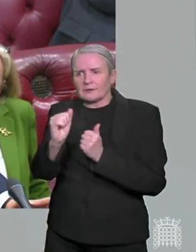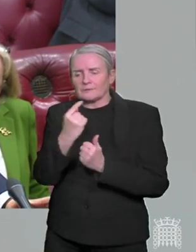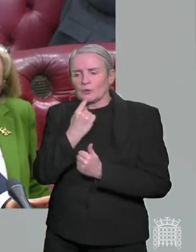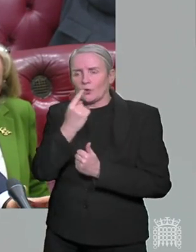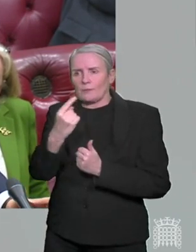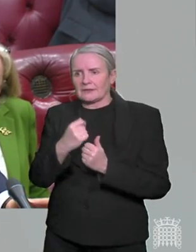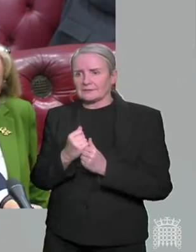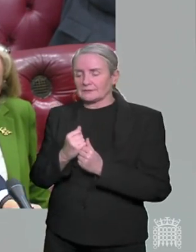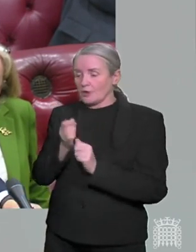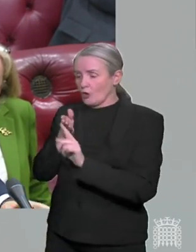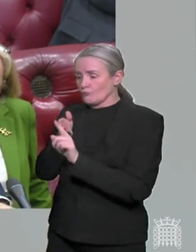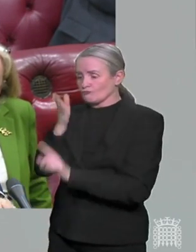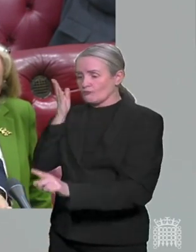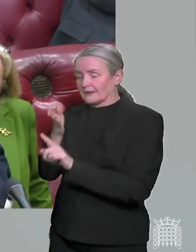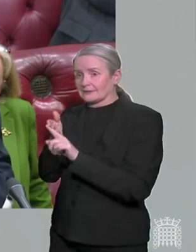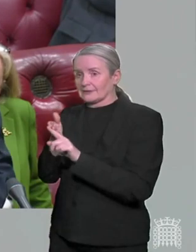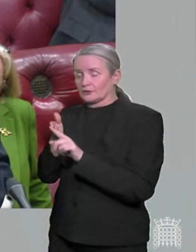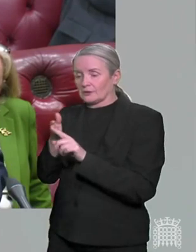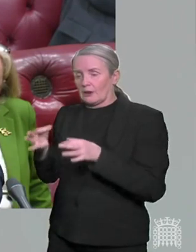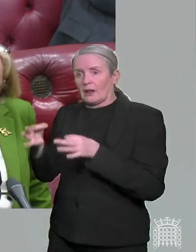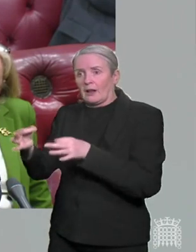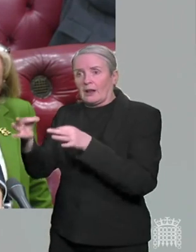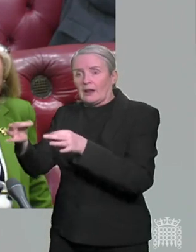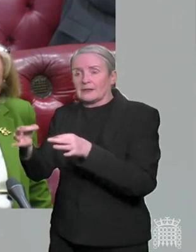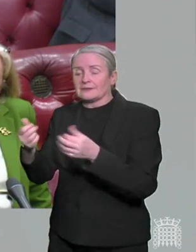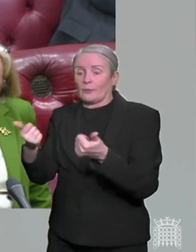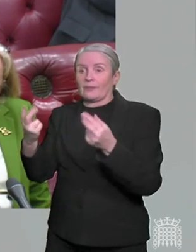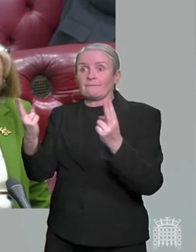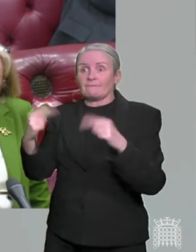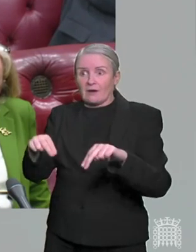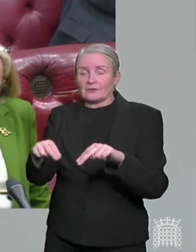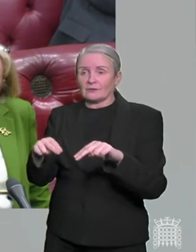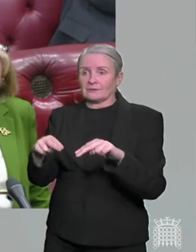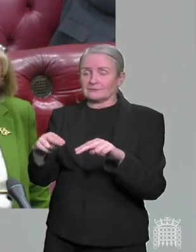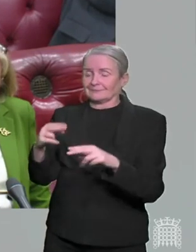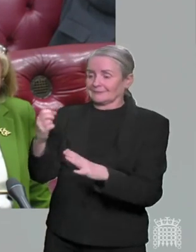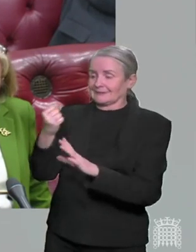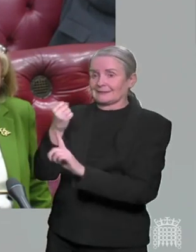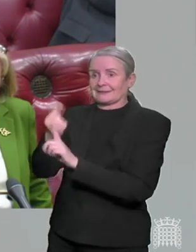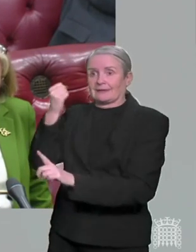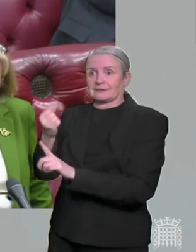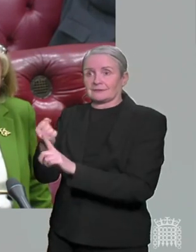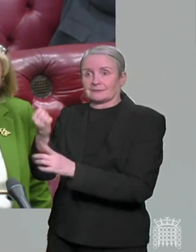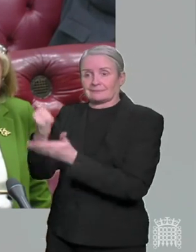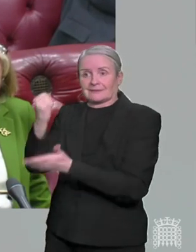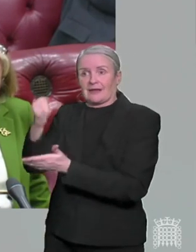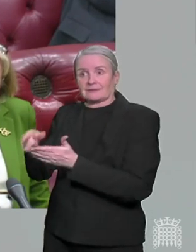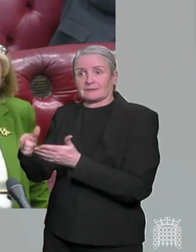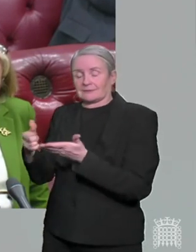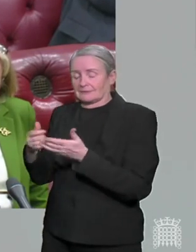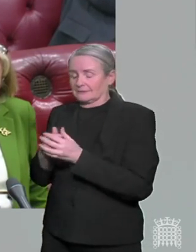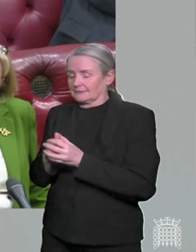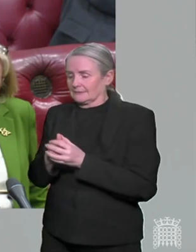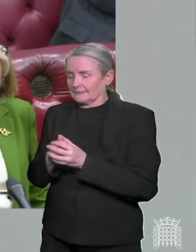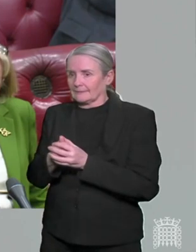for the final status agreement, but should be part of efforts to achieve one. Now, the Noble Lord, I asked the